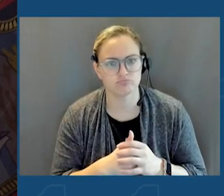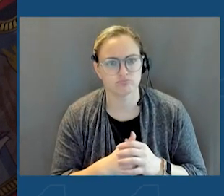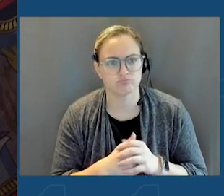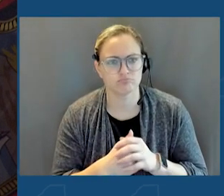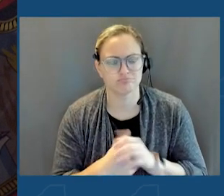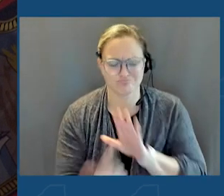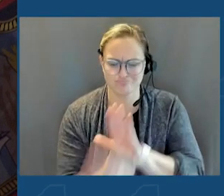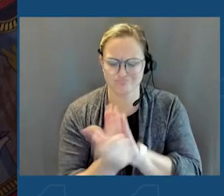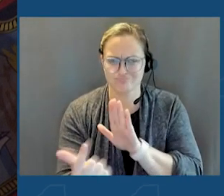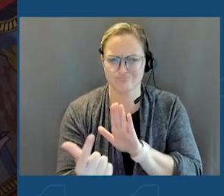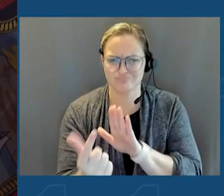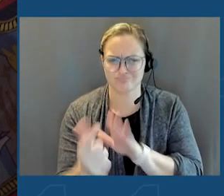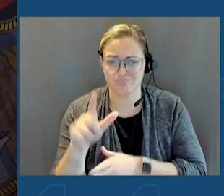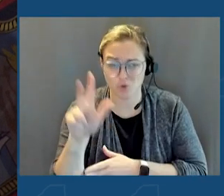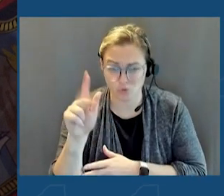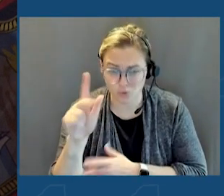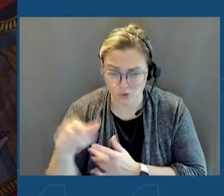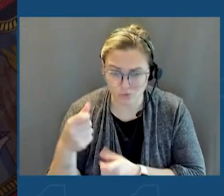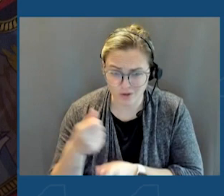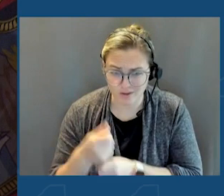FDA's 23-year